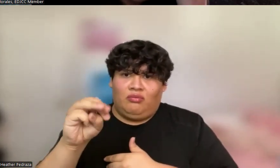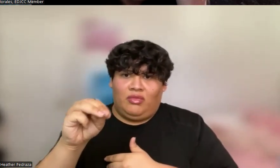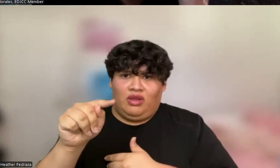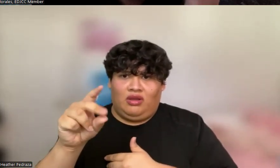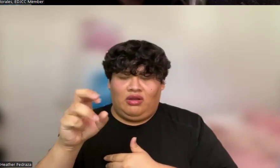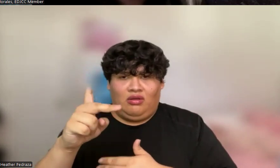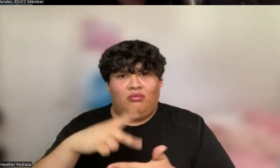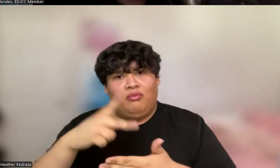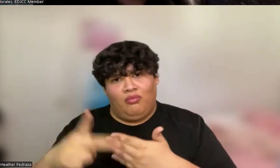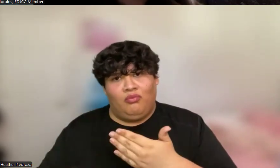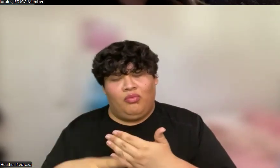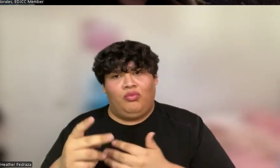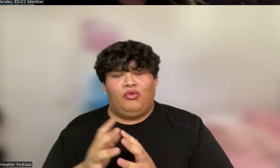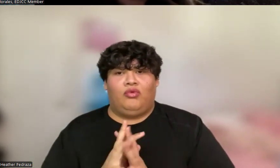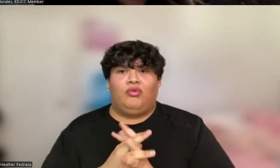further